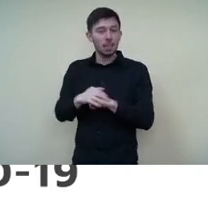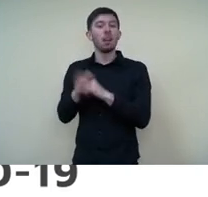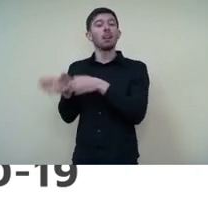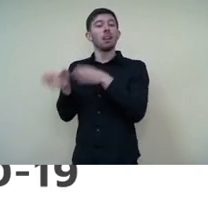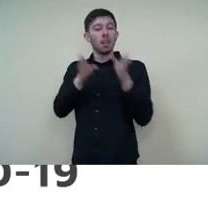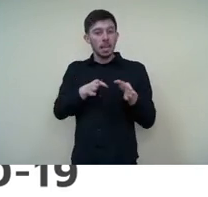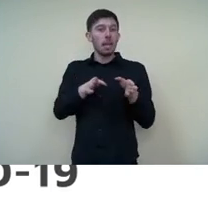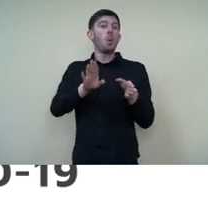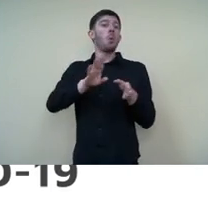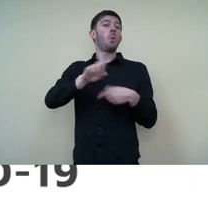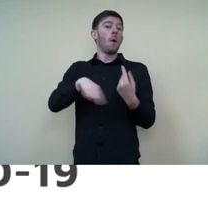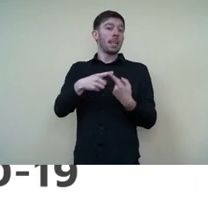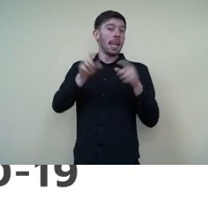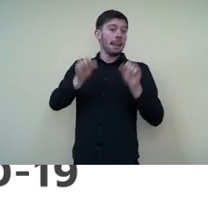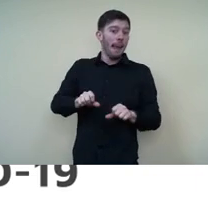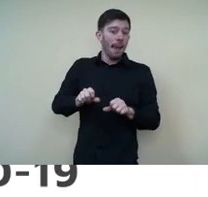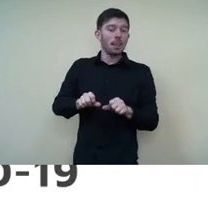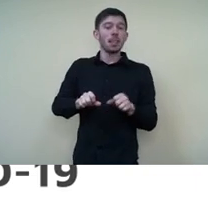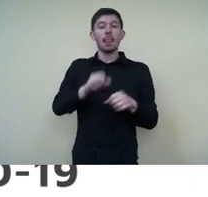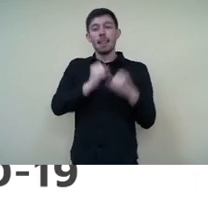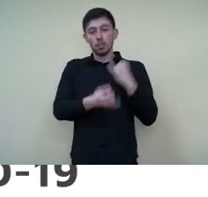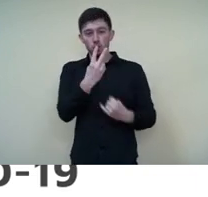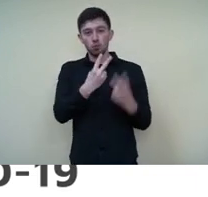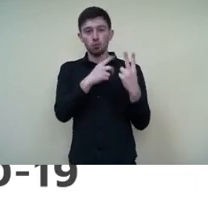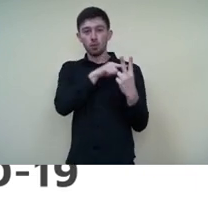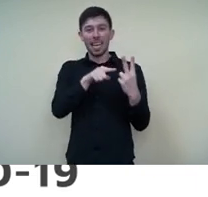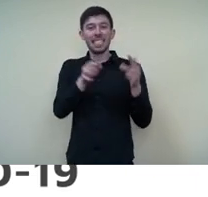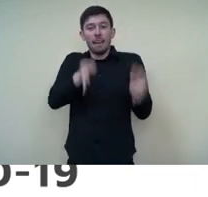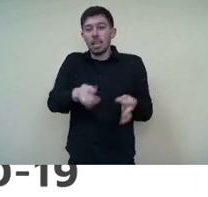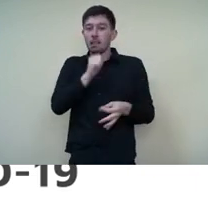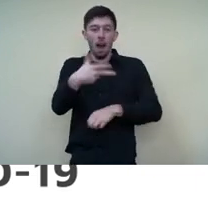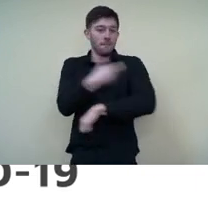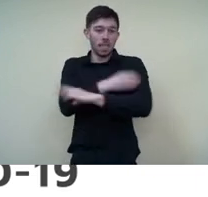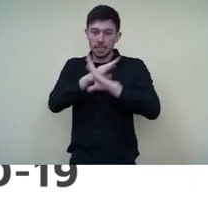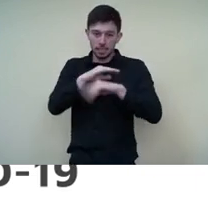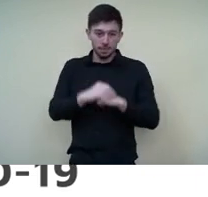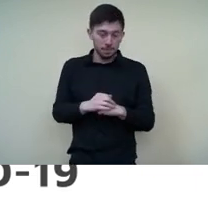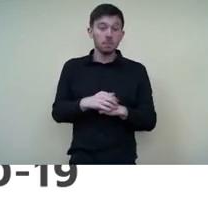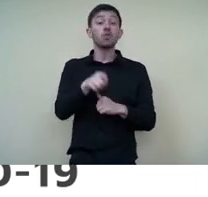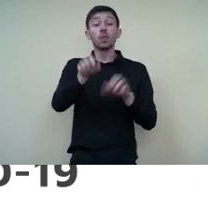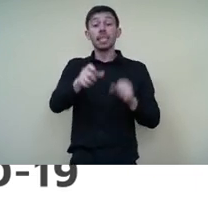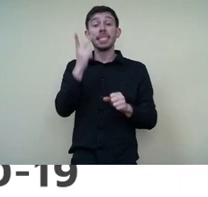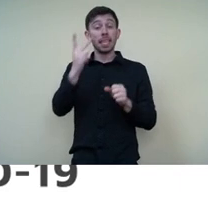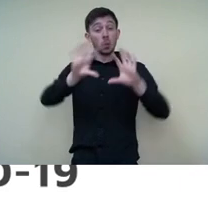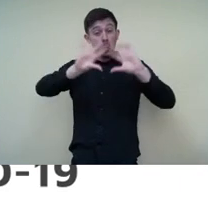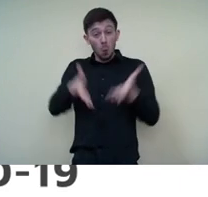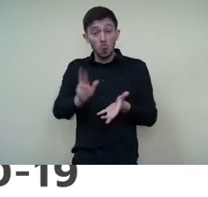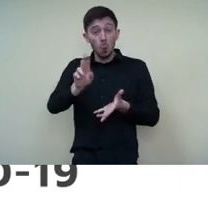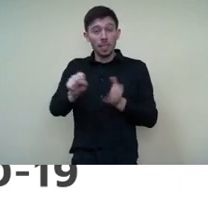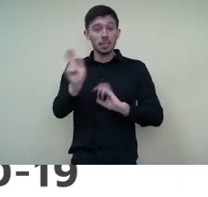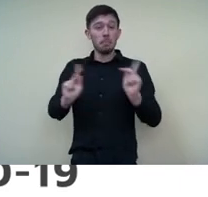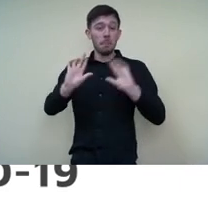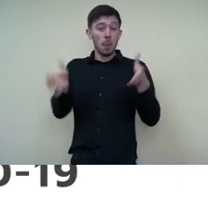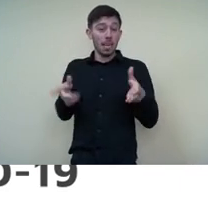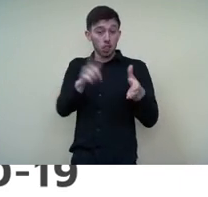if required. And then lastly, the teal would be definitely not get the vaccine. But as you can kind of see here, like this is the total US population.